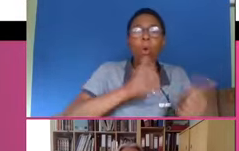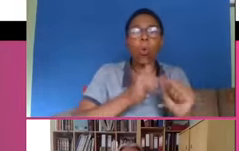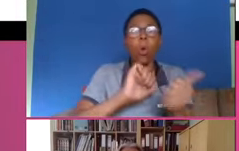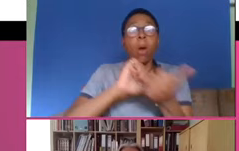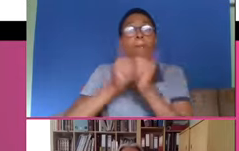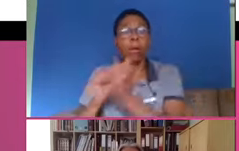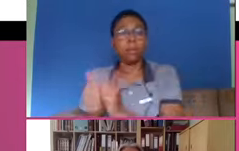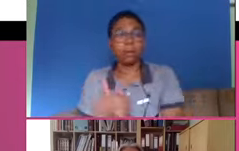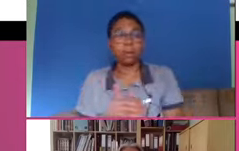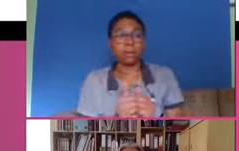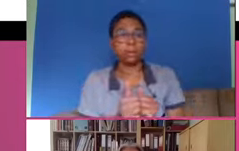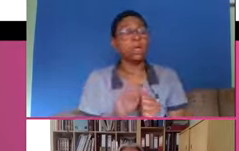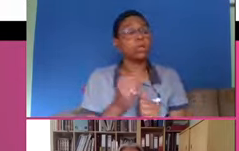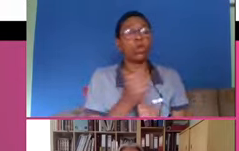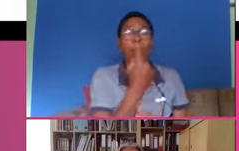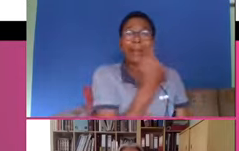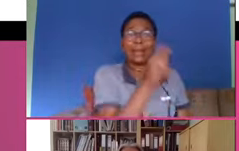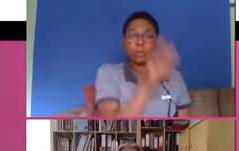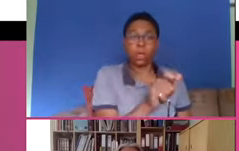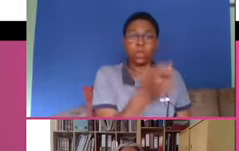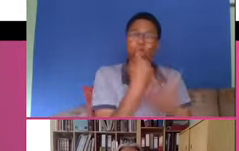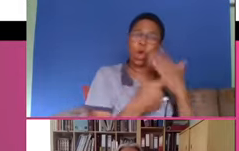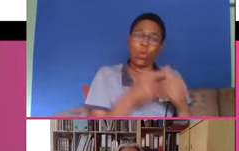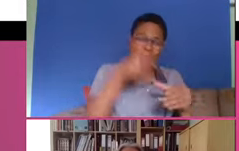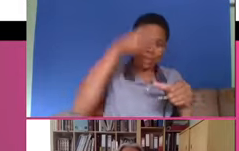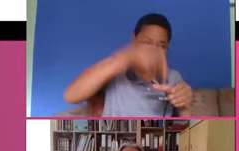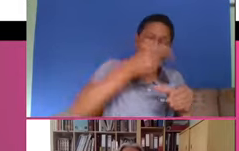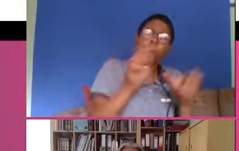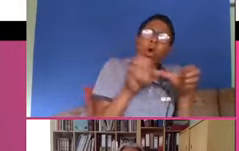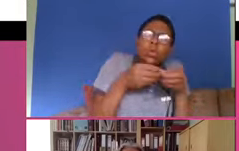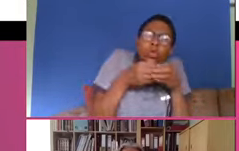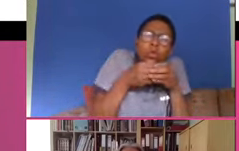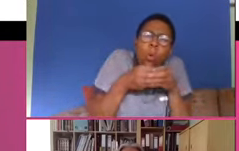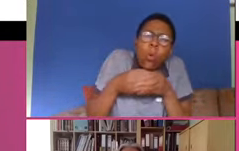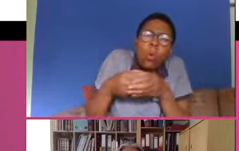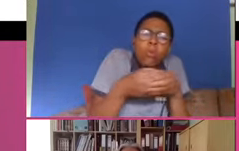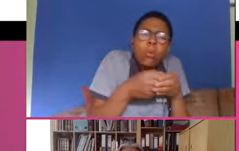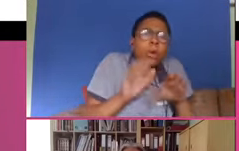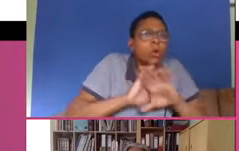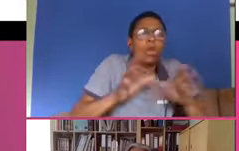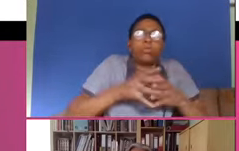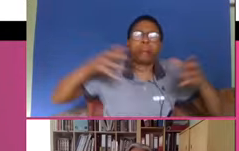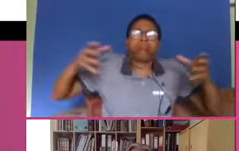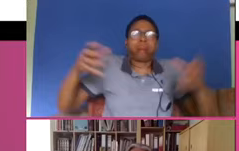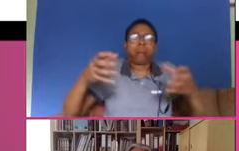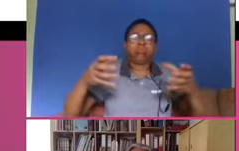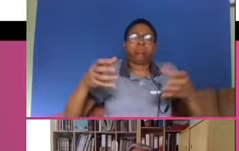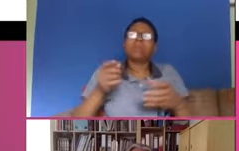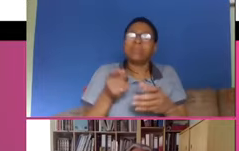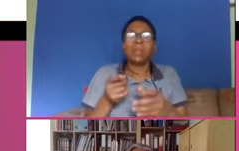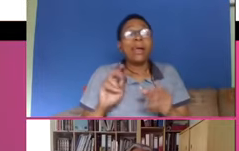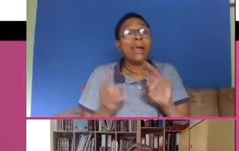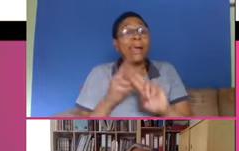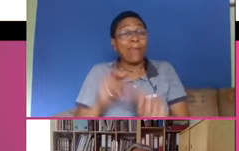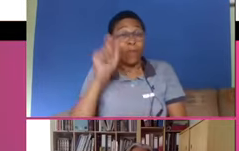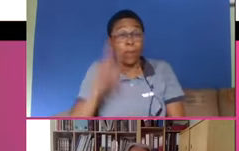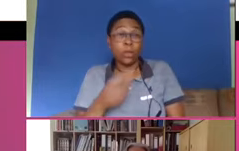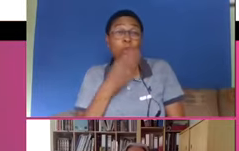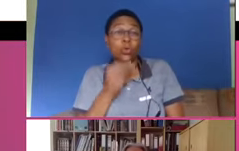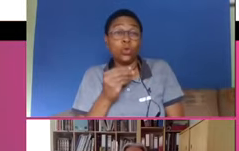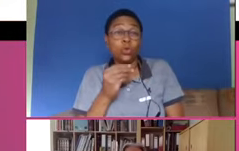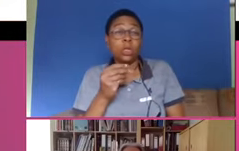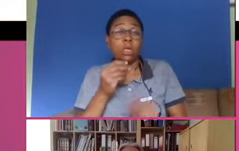small number of others. No further restrictions on singing and brass wind instruments.